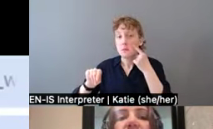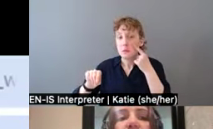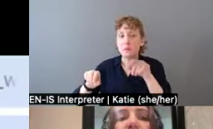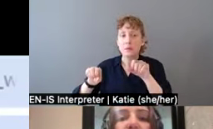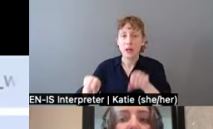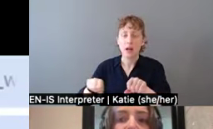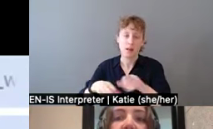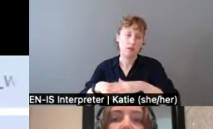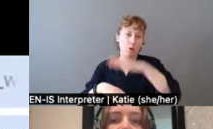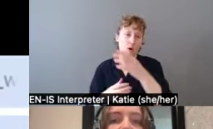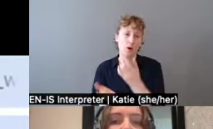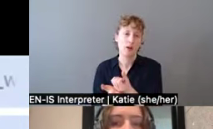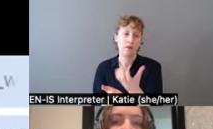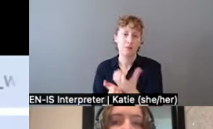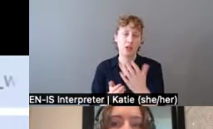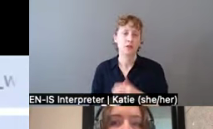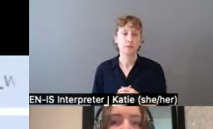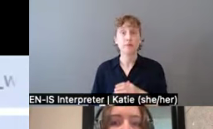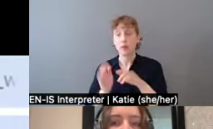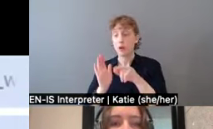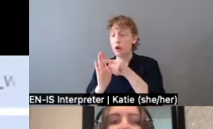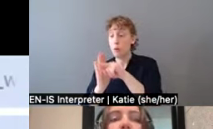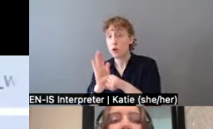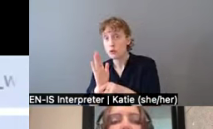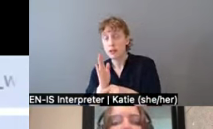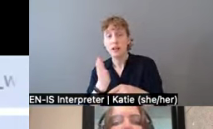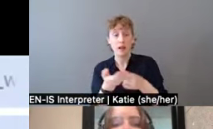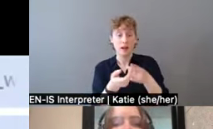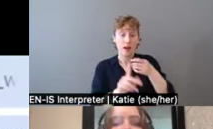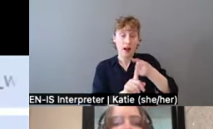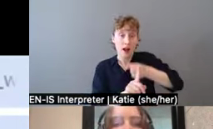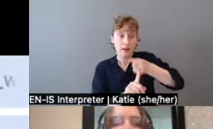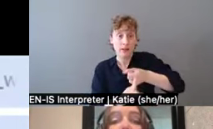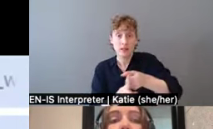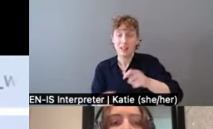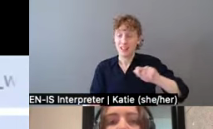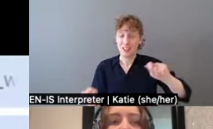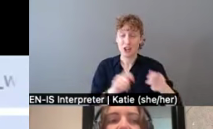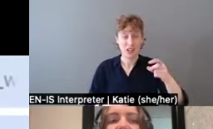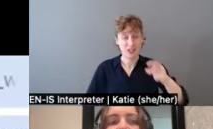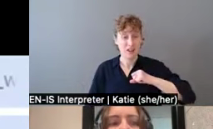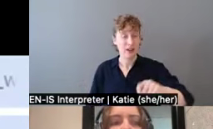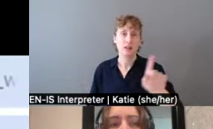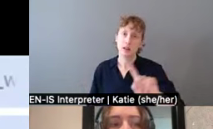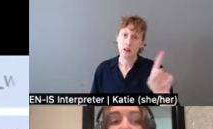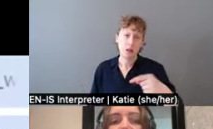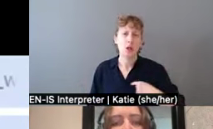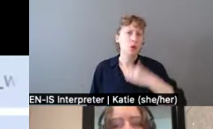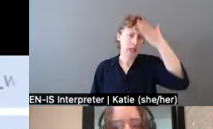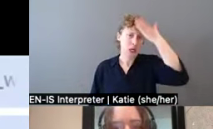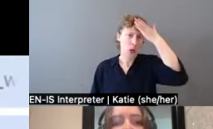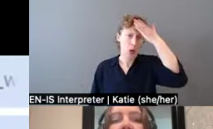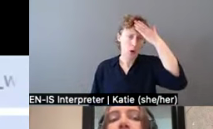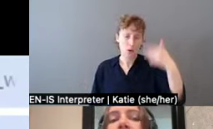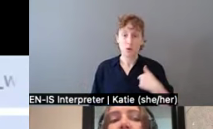So we are aware that policy and advocacy changes take time, so we're not expecting to have huge policy changes within a year and